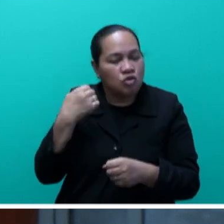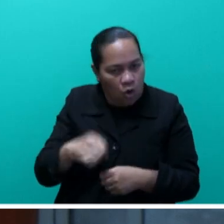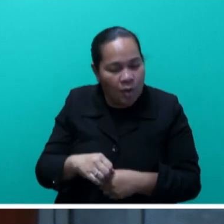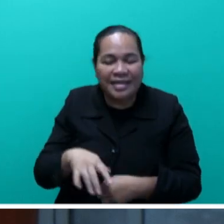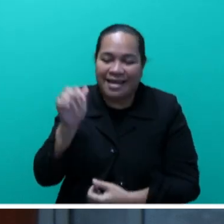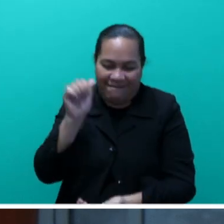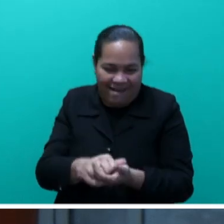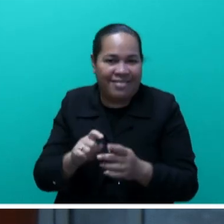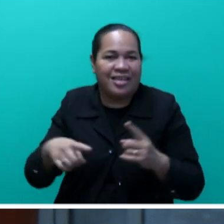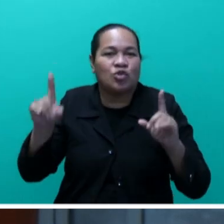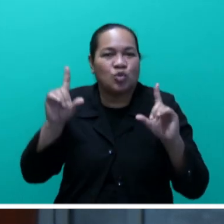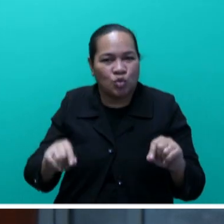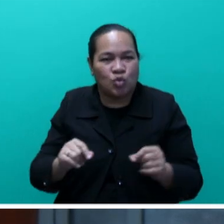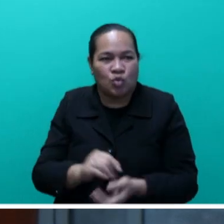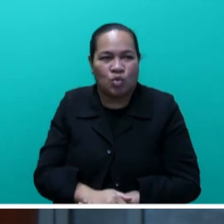right thing to do.